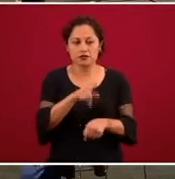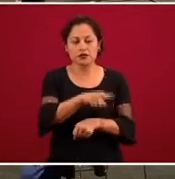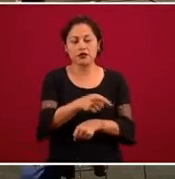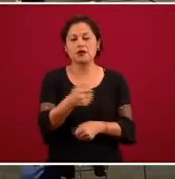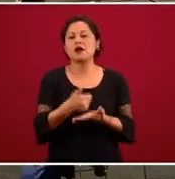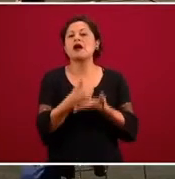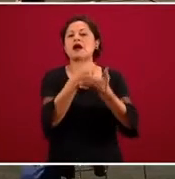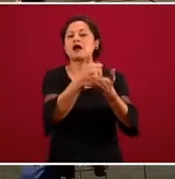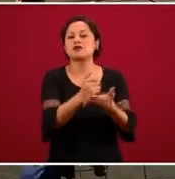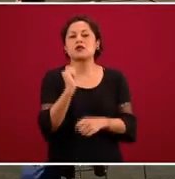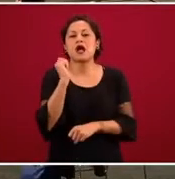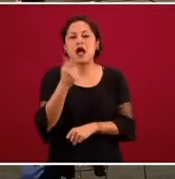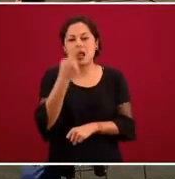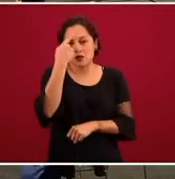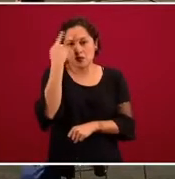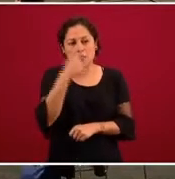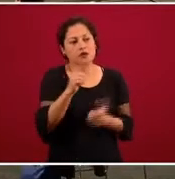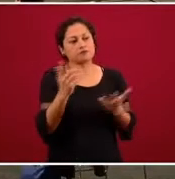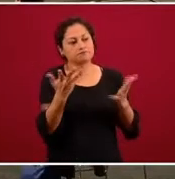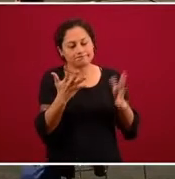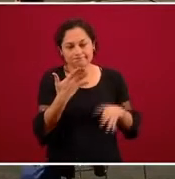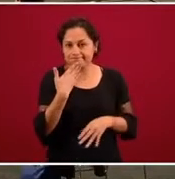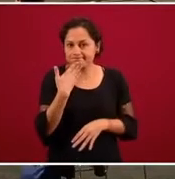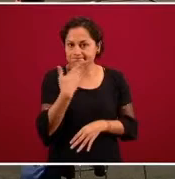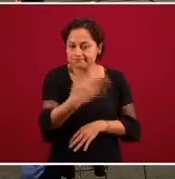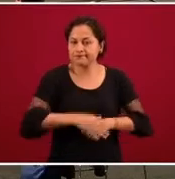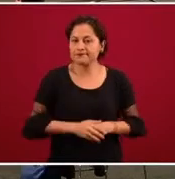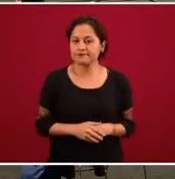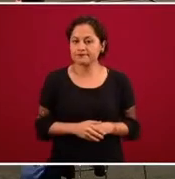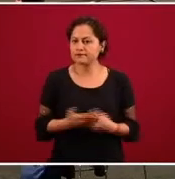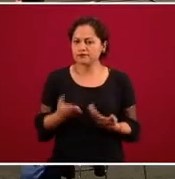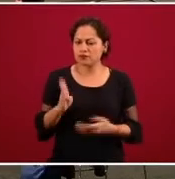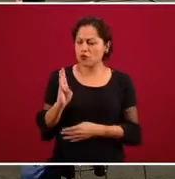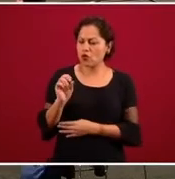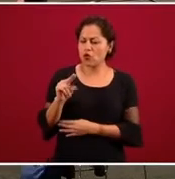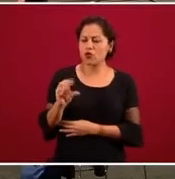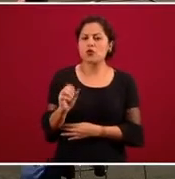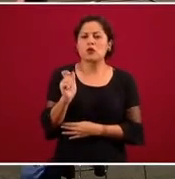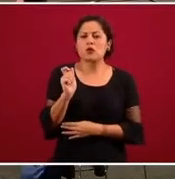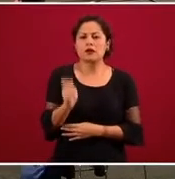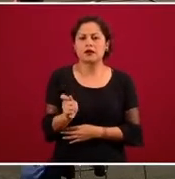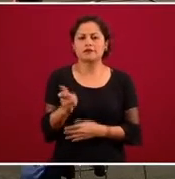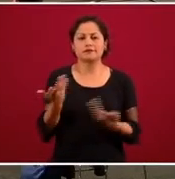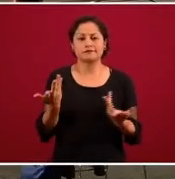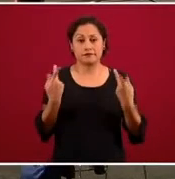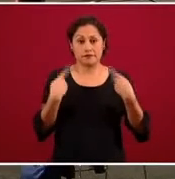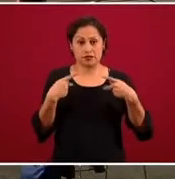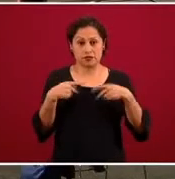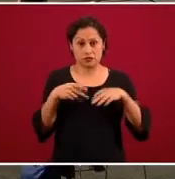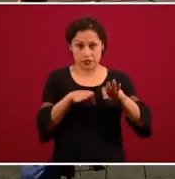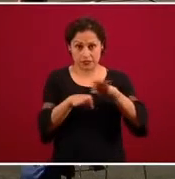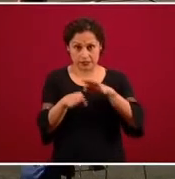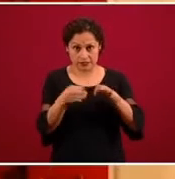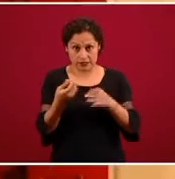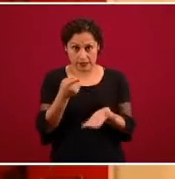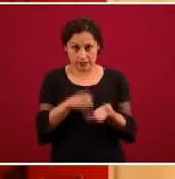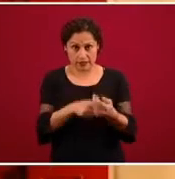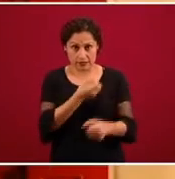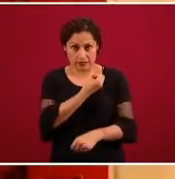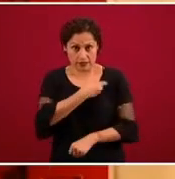incentive is about awarding health professionals who are